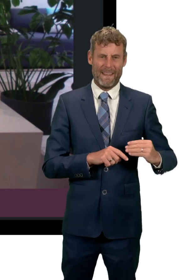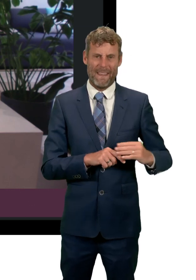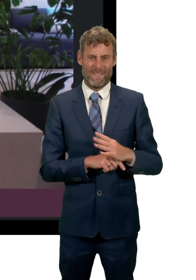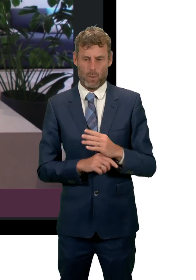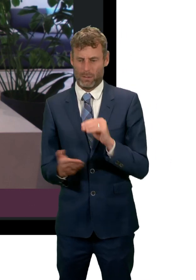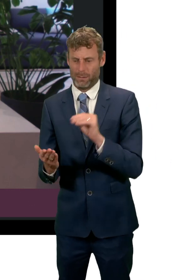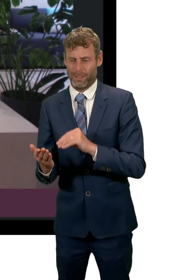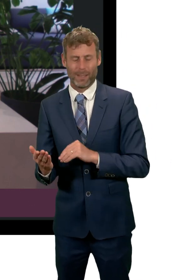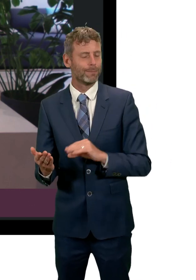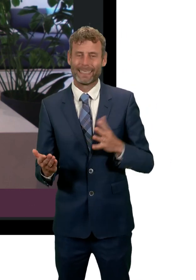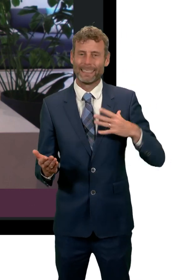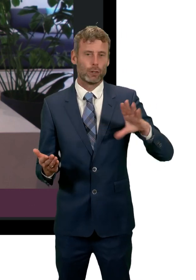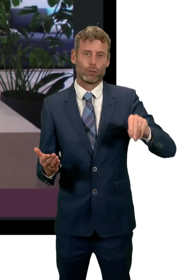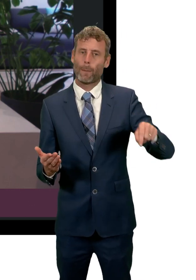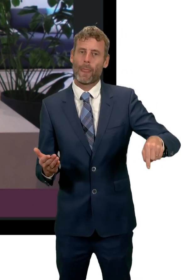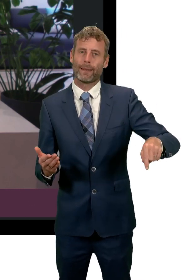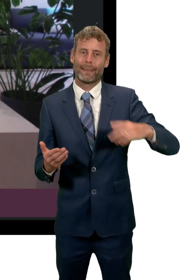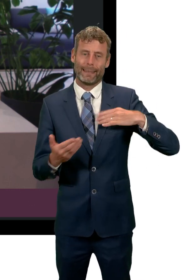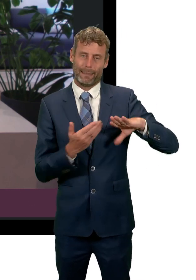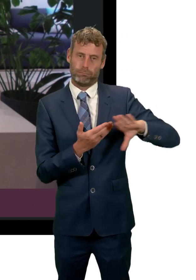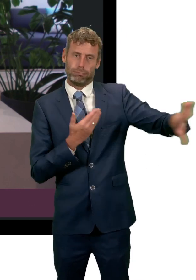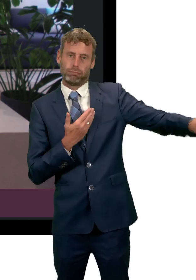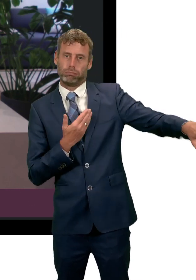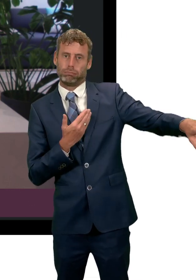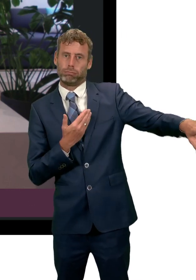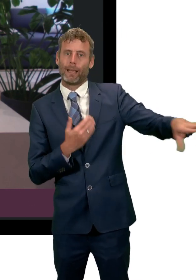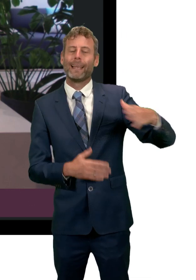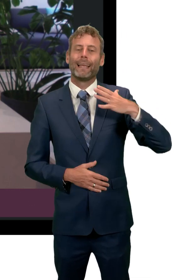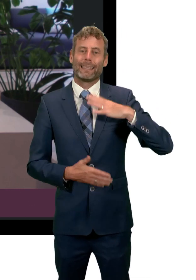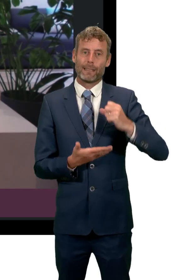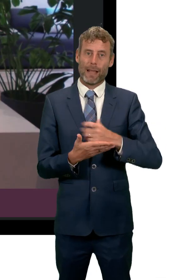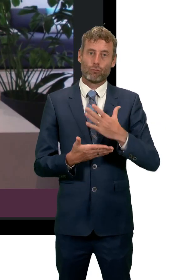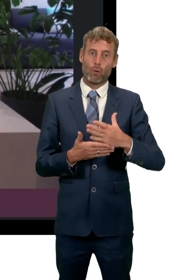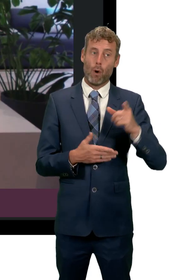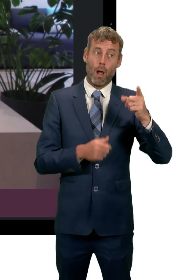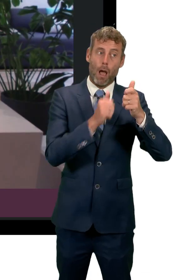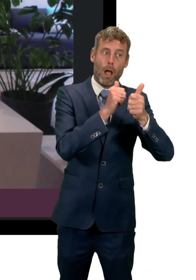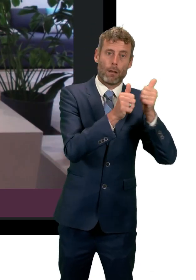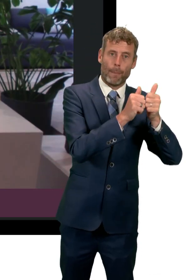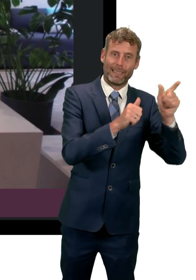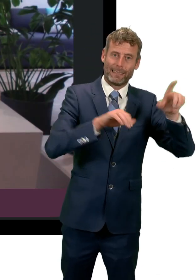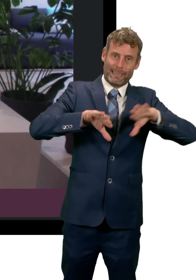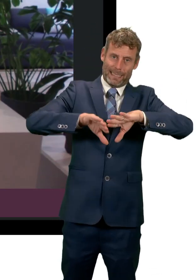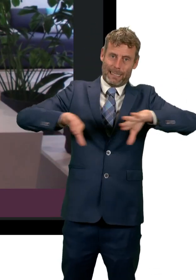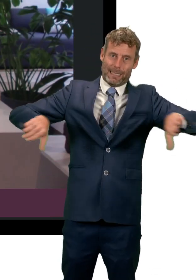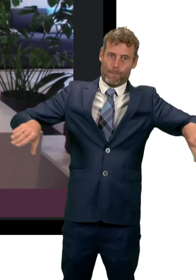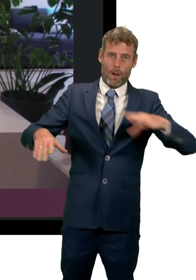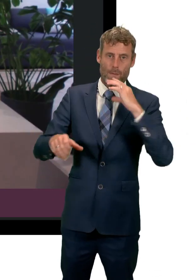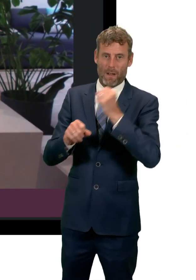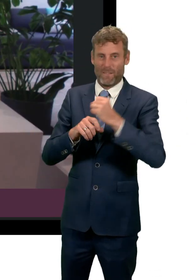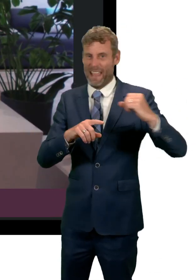lobbying practices, issues around revolving door between industry and government, dealing with all that, shining a light on our